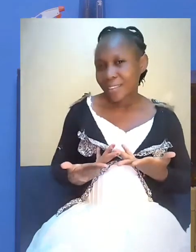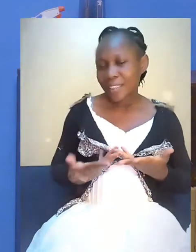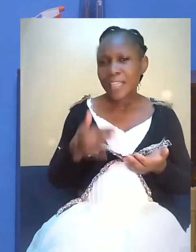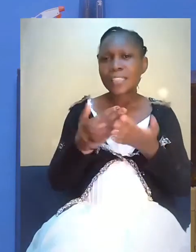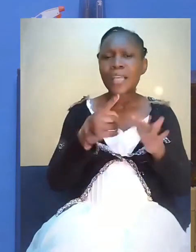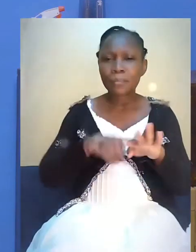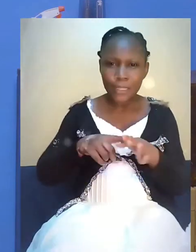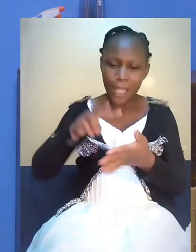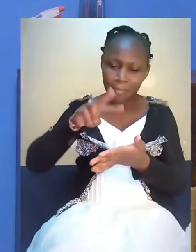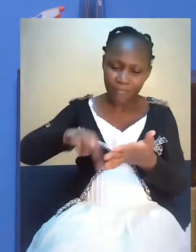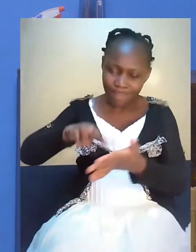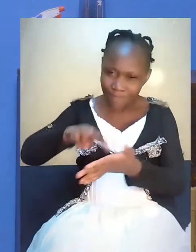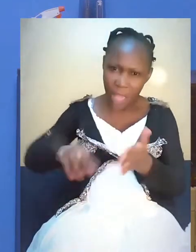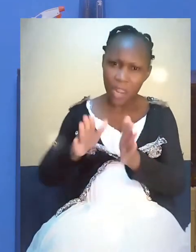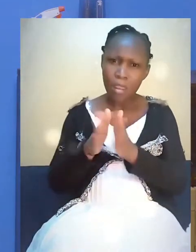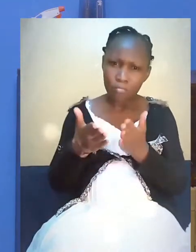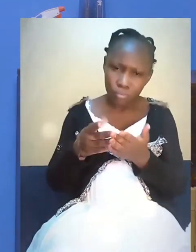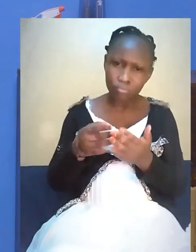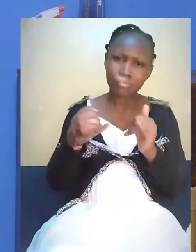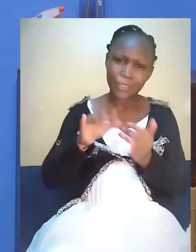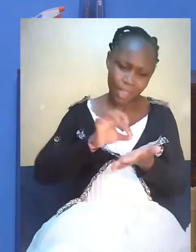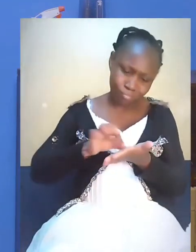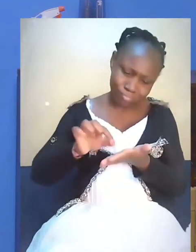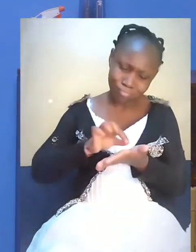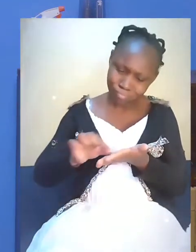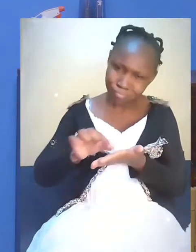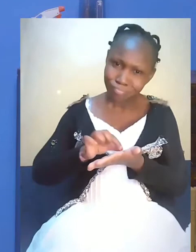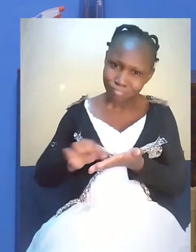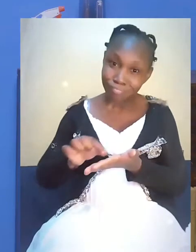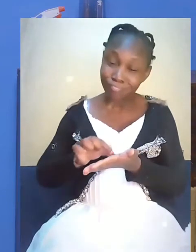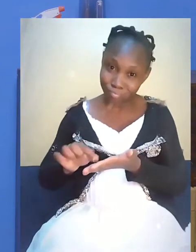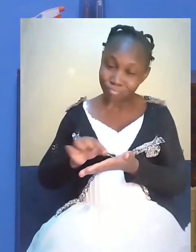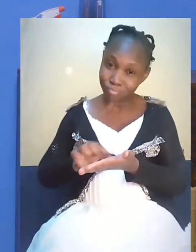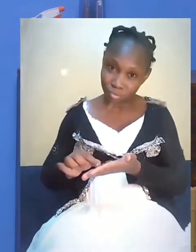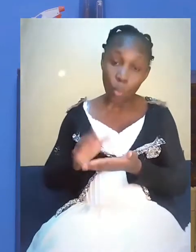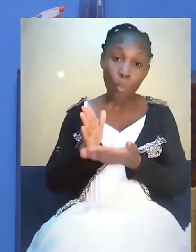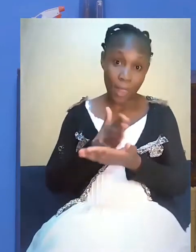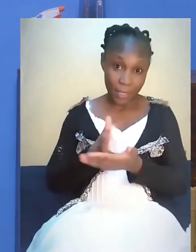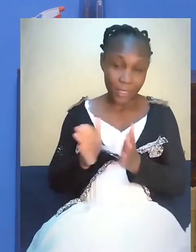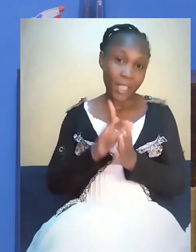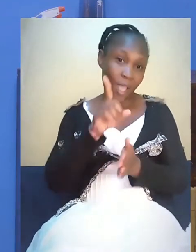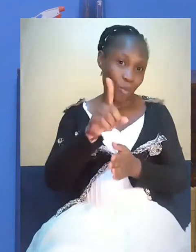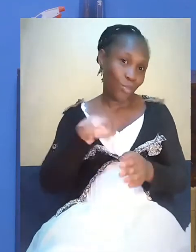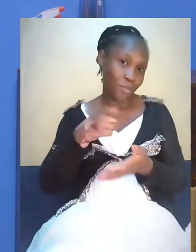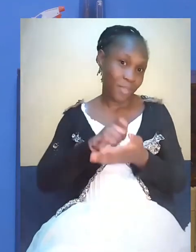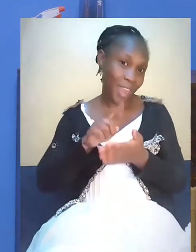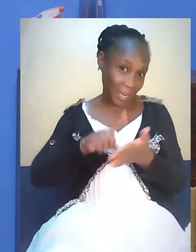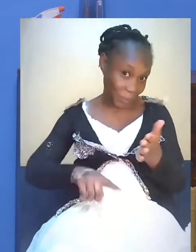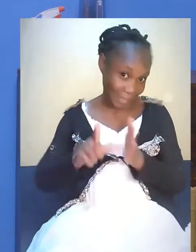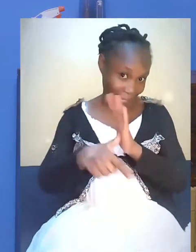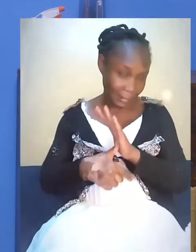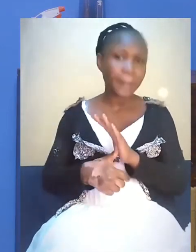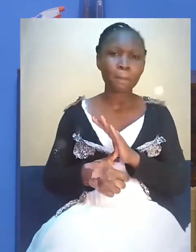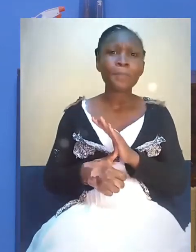books, just scribble down several notes. I will keep sharing this. And one day, I